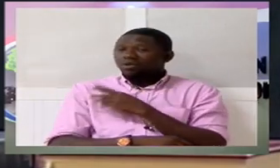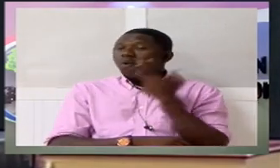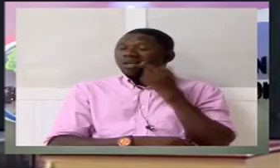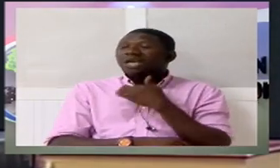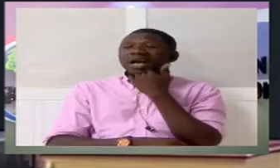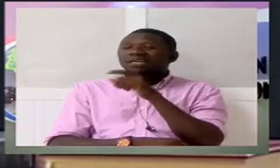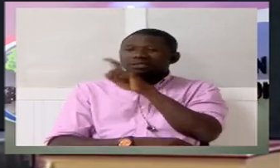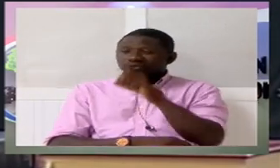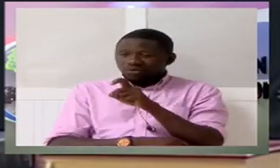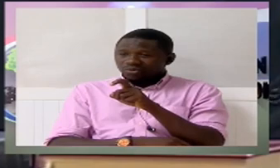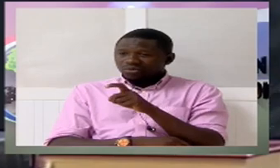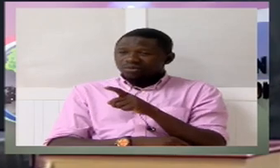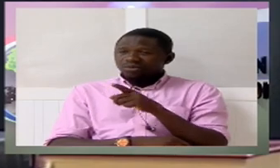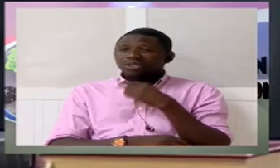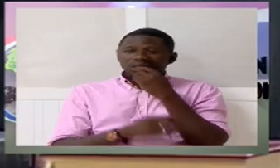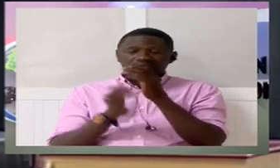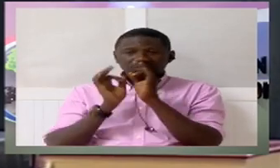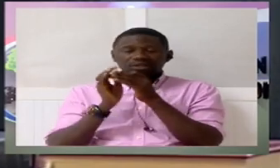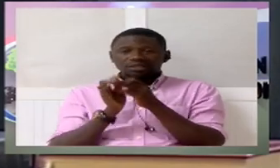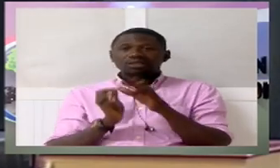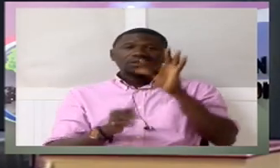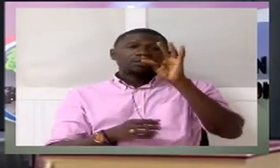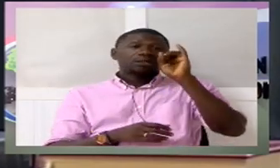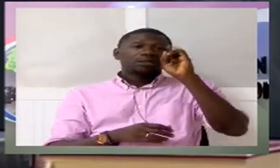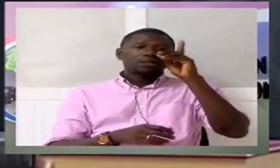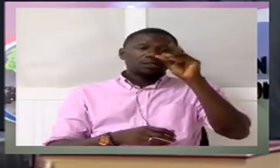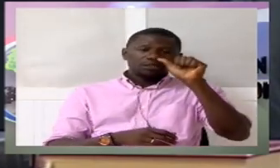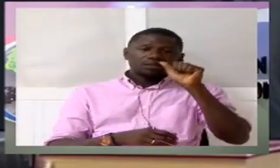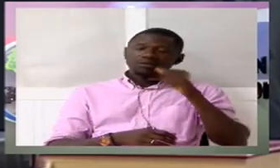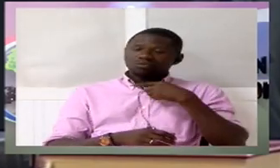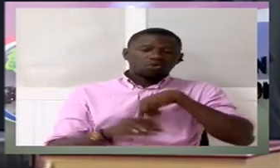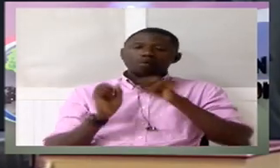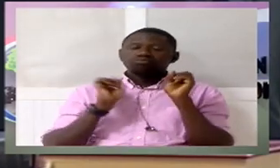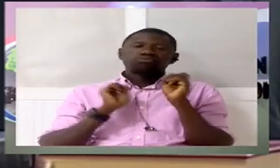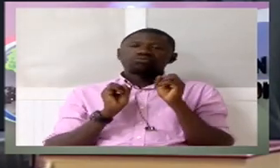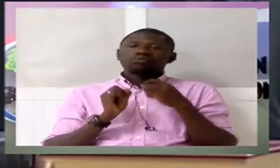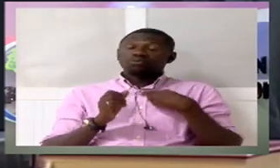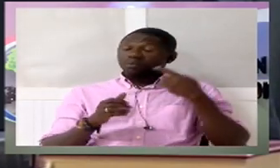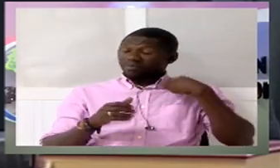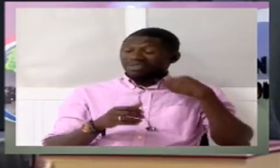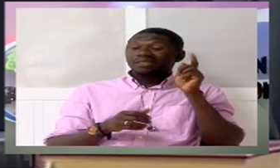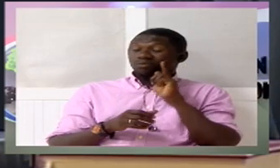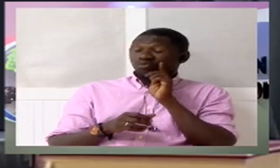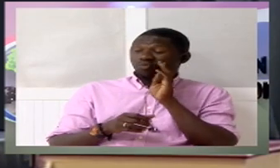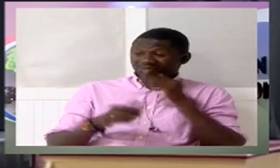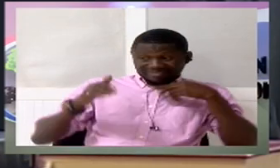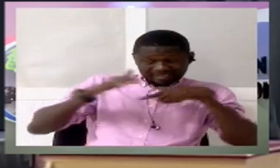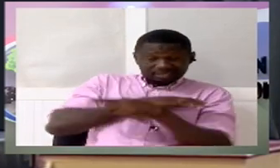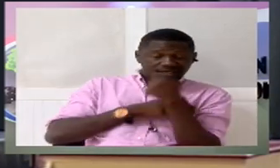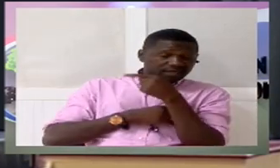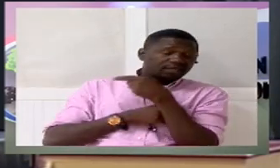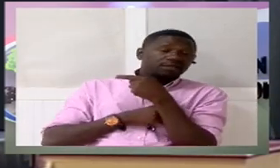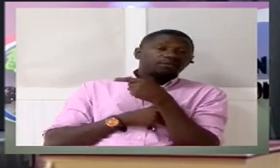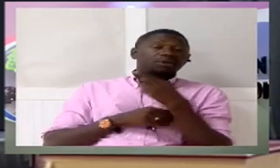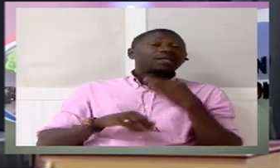When they ask her, she will tell them Tida is not here, but I was usually inside. But where at her?